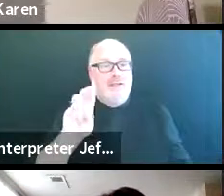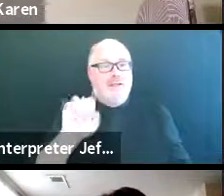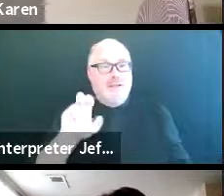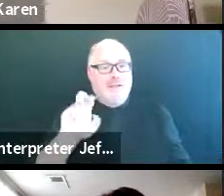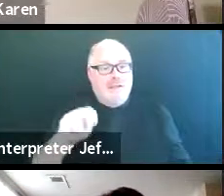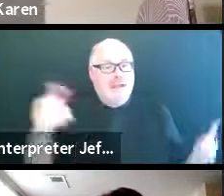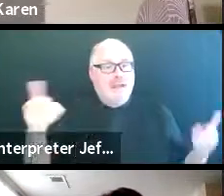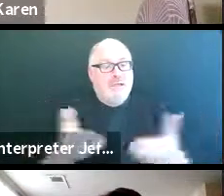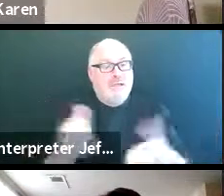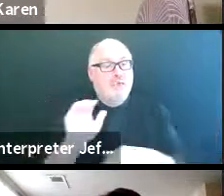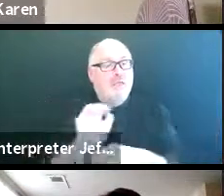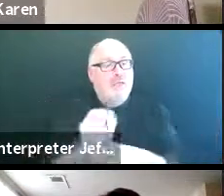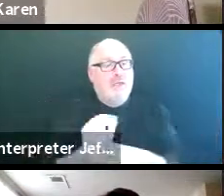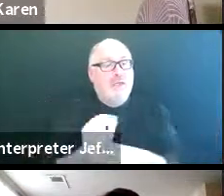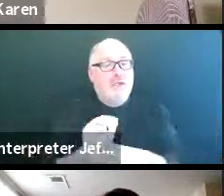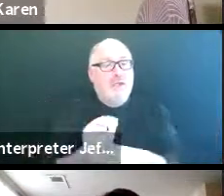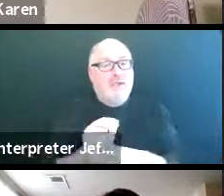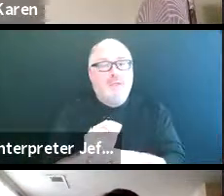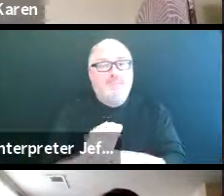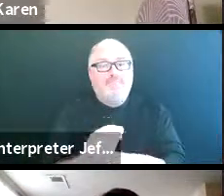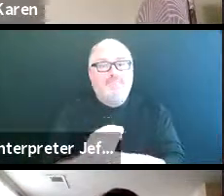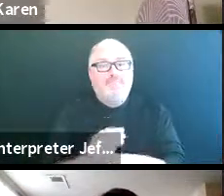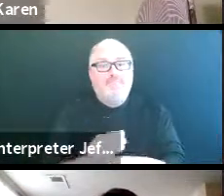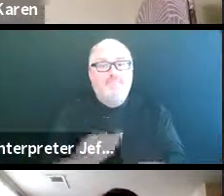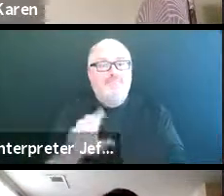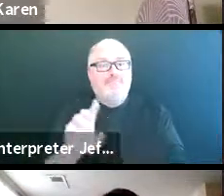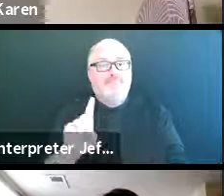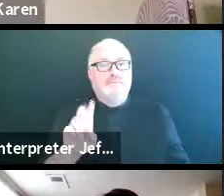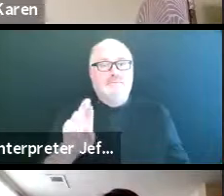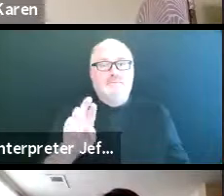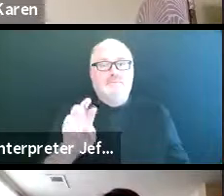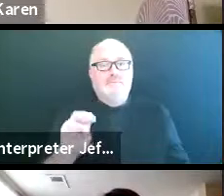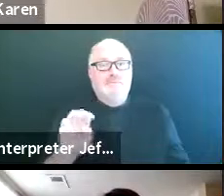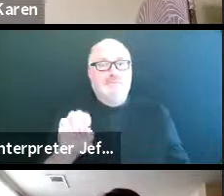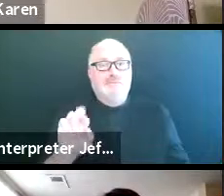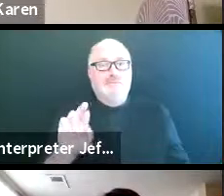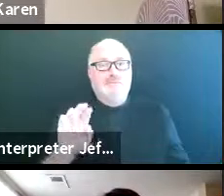being introduced tonight by Dr. Alan Morse.